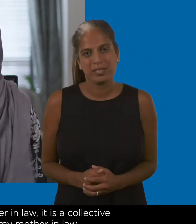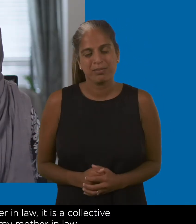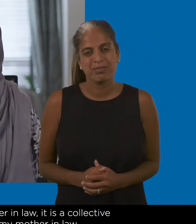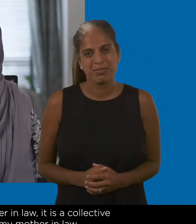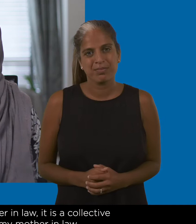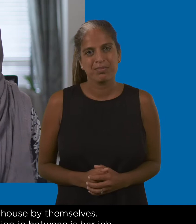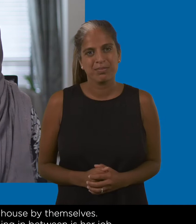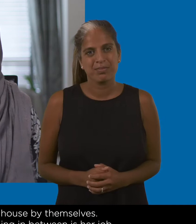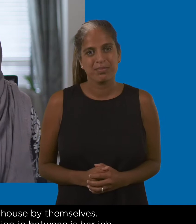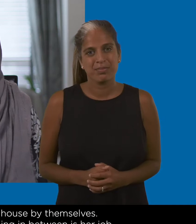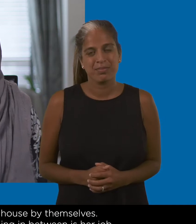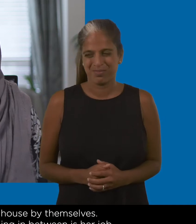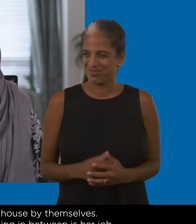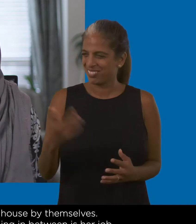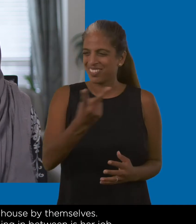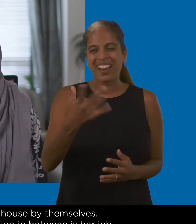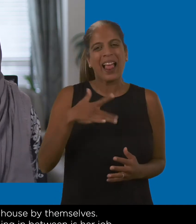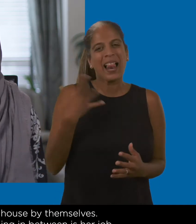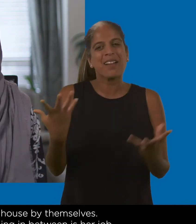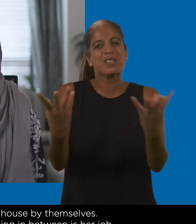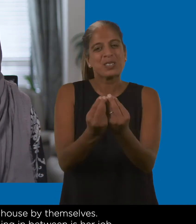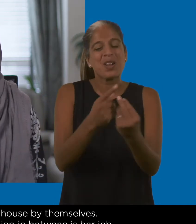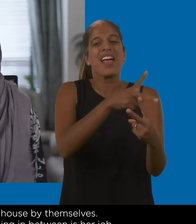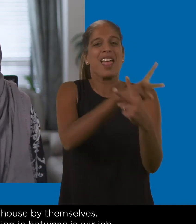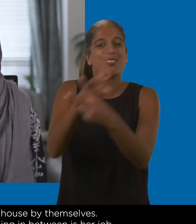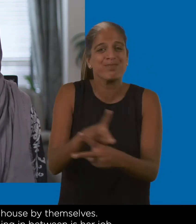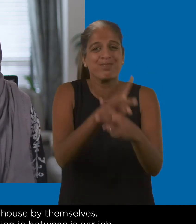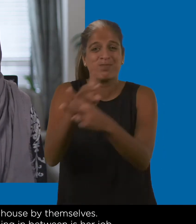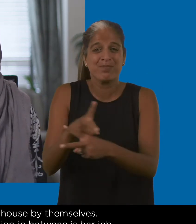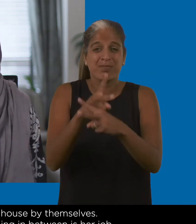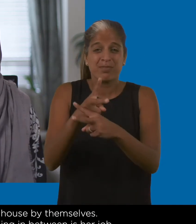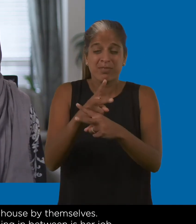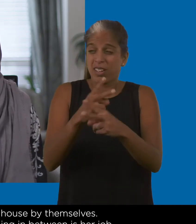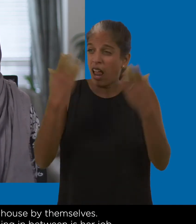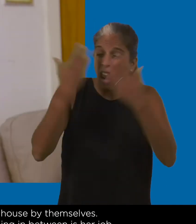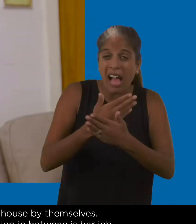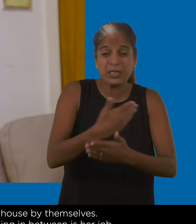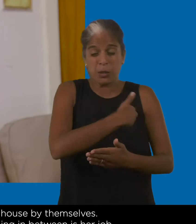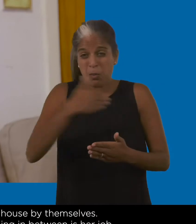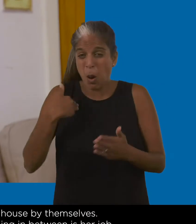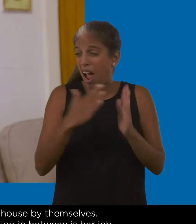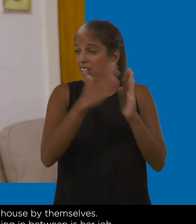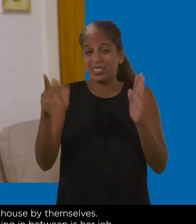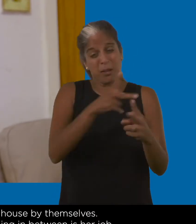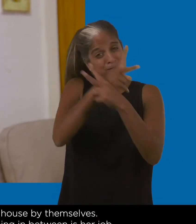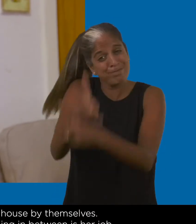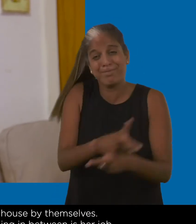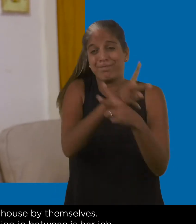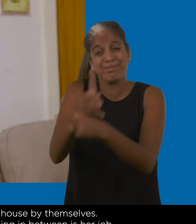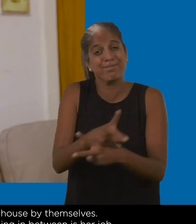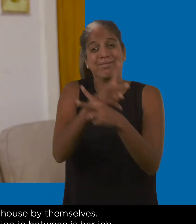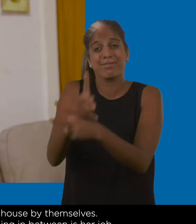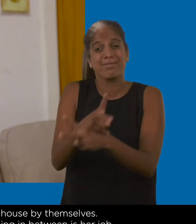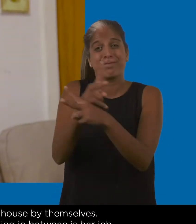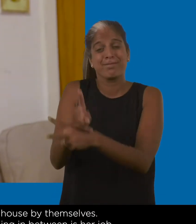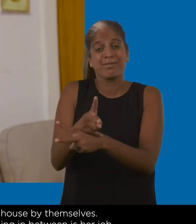is my mother-in-law because they live together in the house by themselves. So clearly, night, morning, and anything in